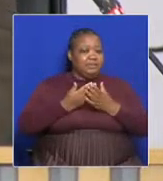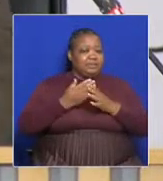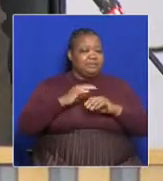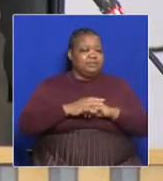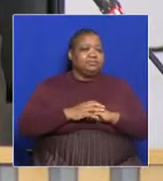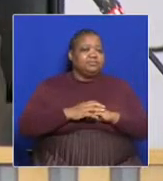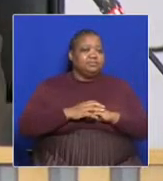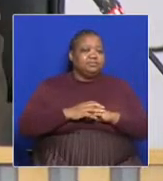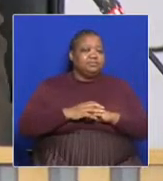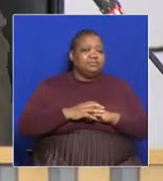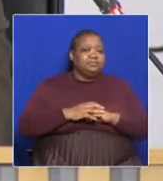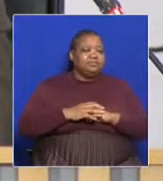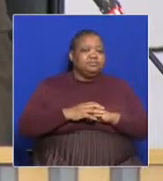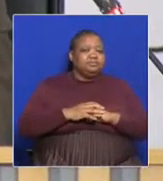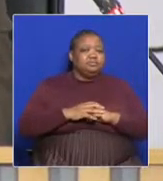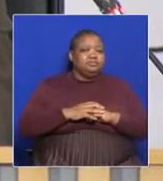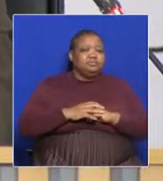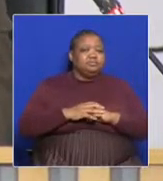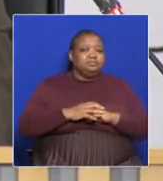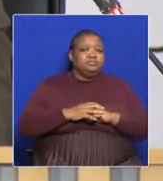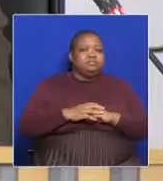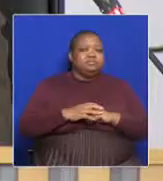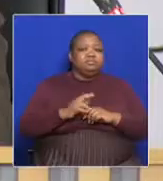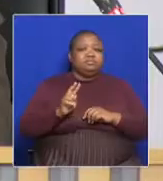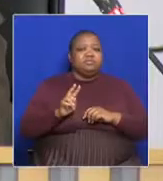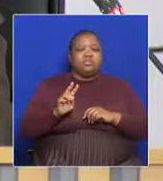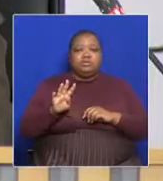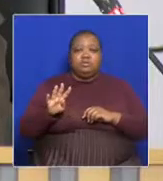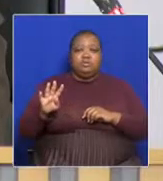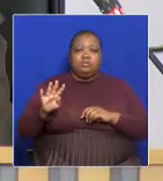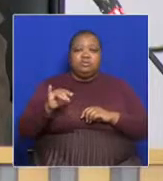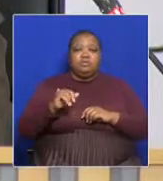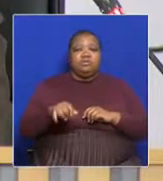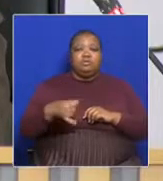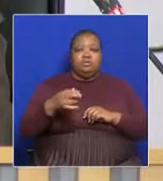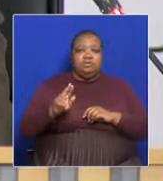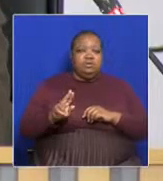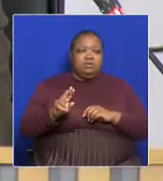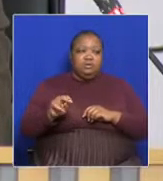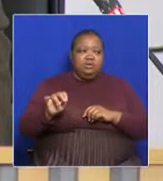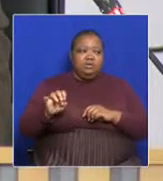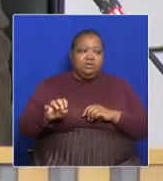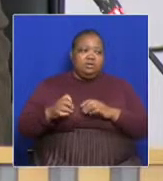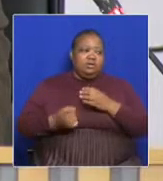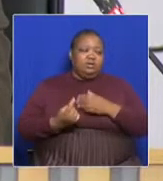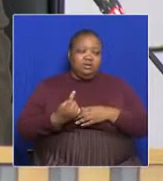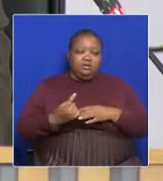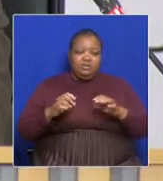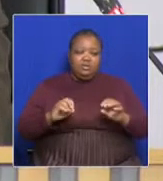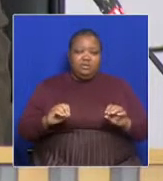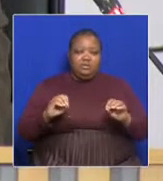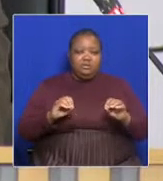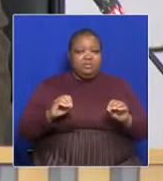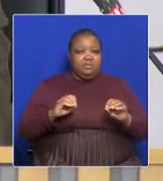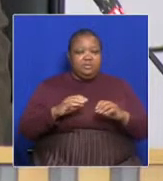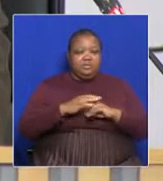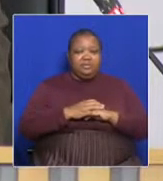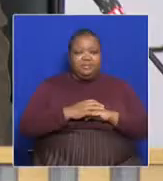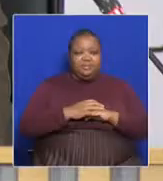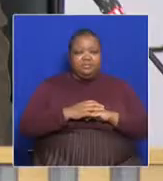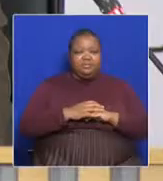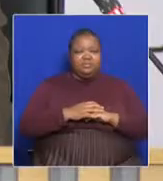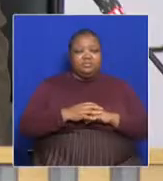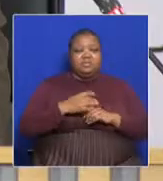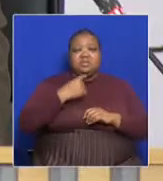There's nothing that happened on the 24th of June for him to say that at CSC warehouse. It says here, I only